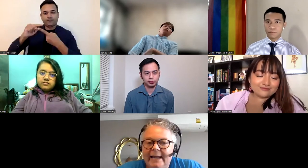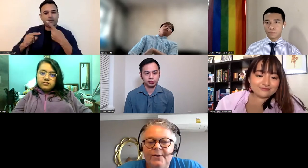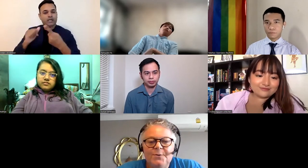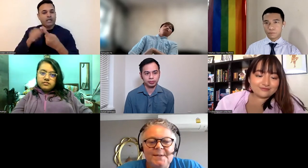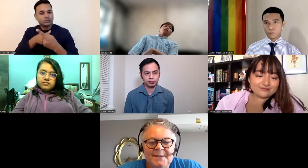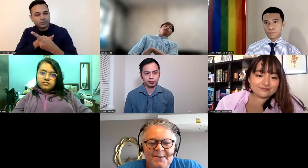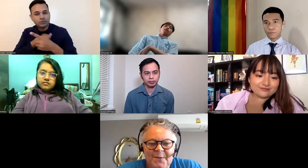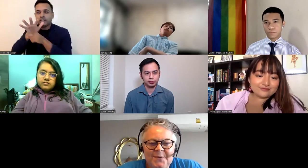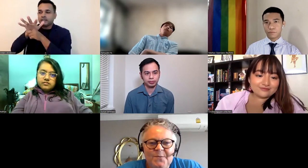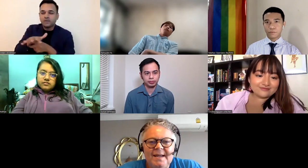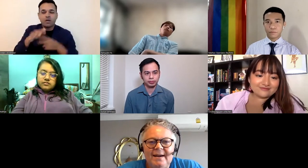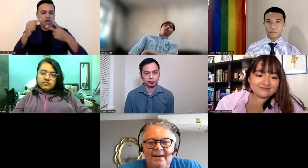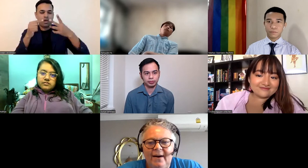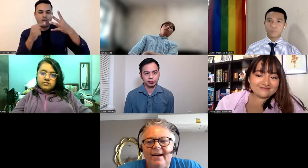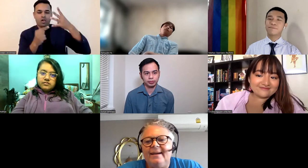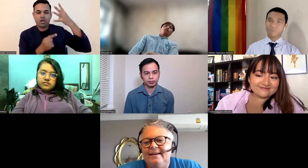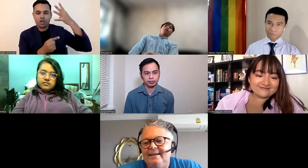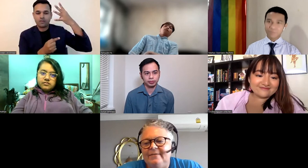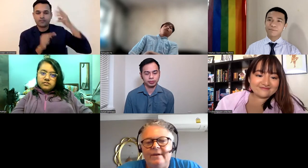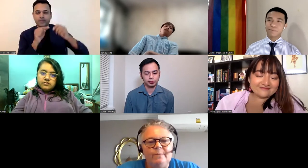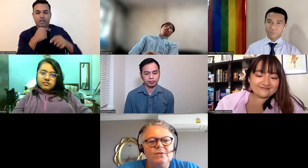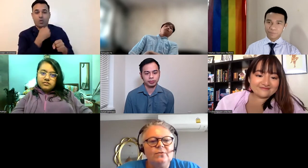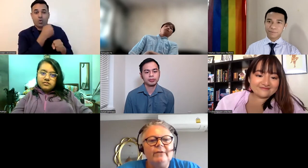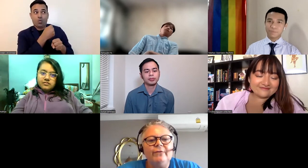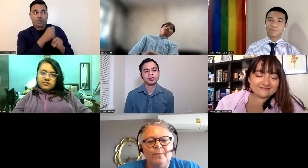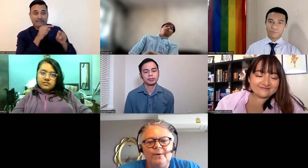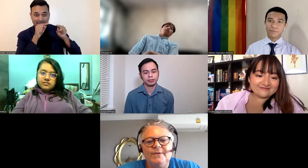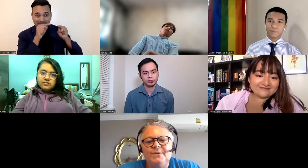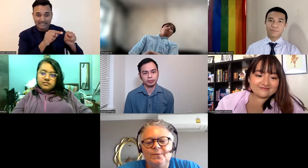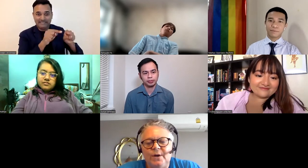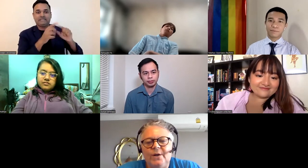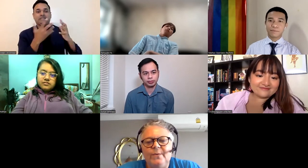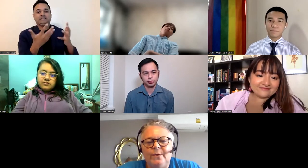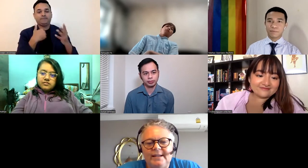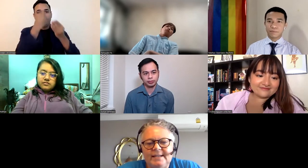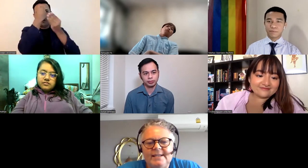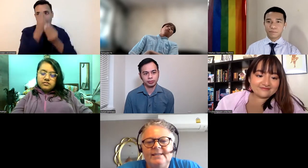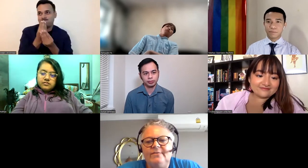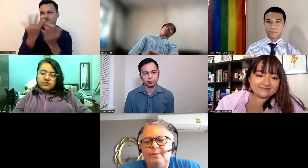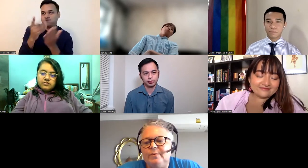We cannot do it alone, so we are very much looking forward to working with